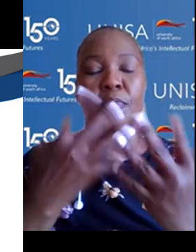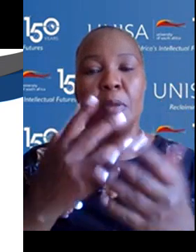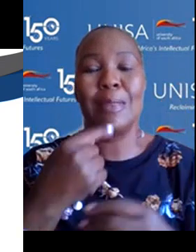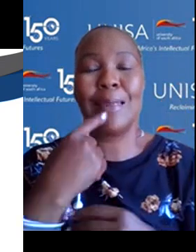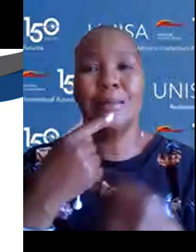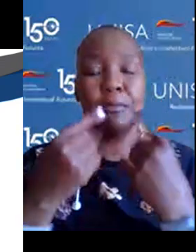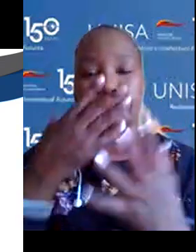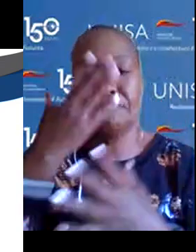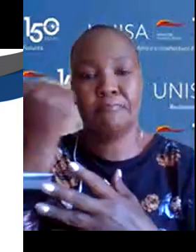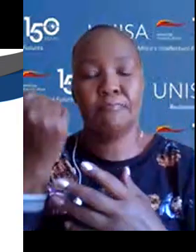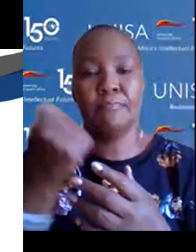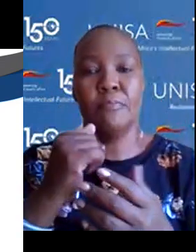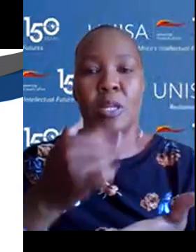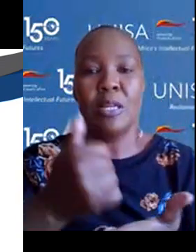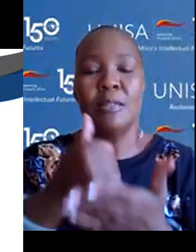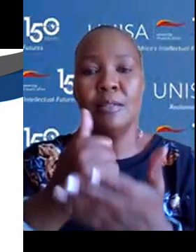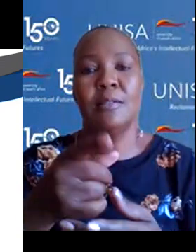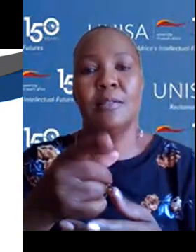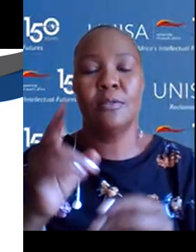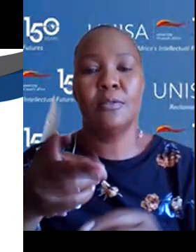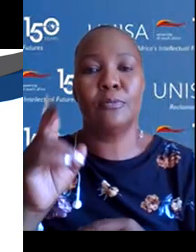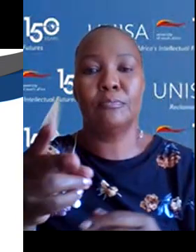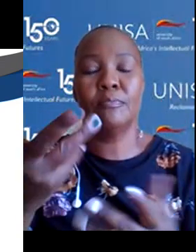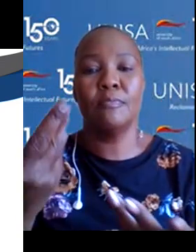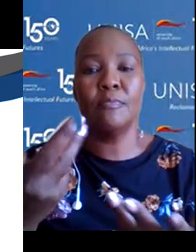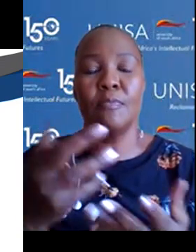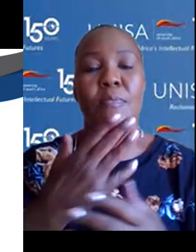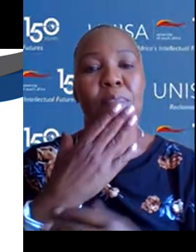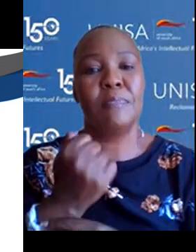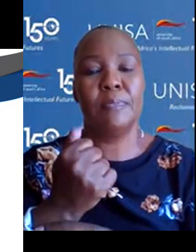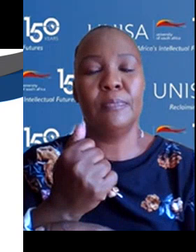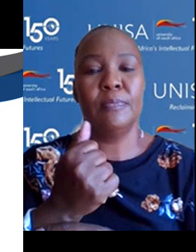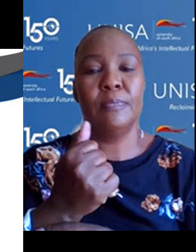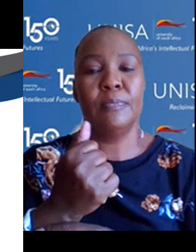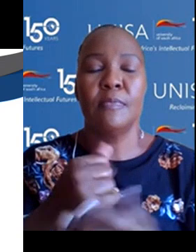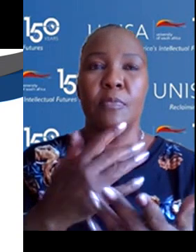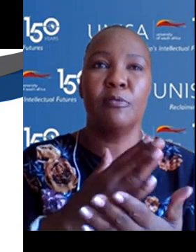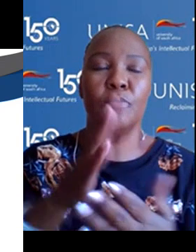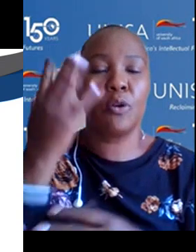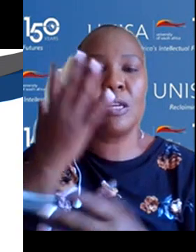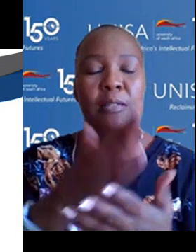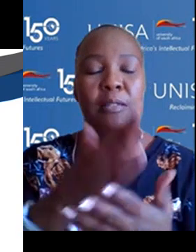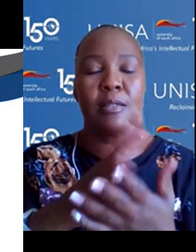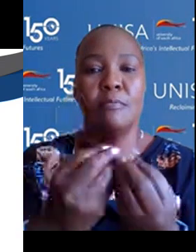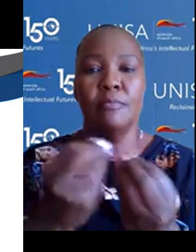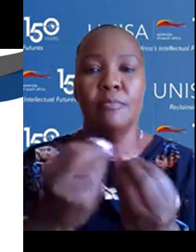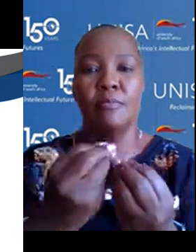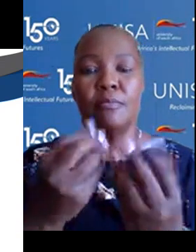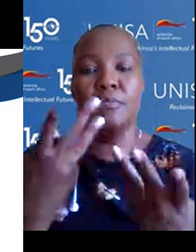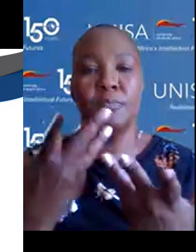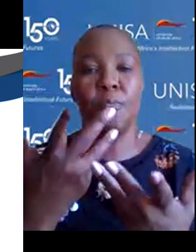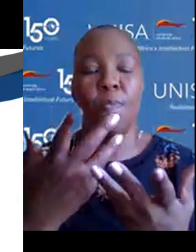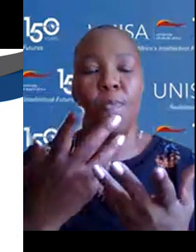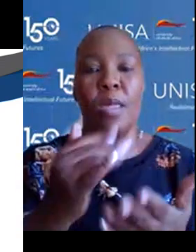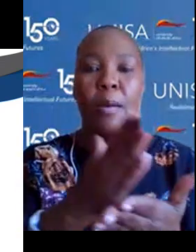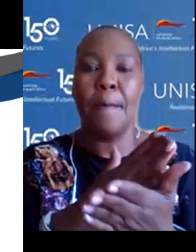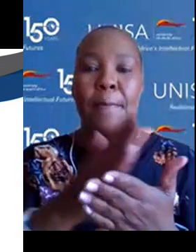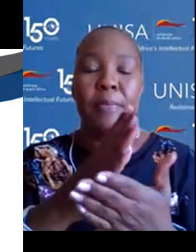But please, if you know something, try and help each other out. That's also part of creating your personal learning